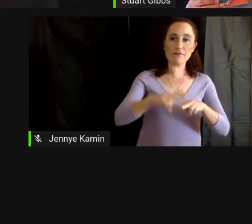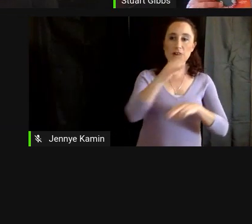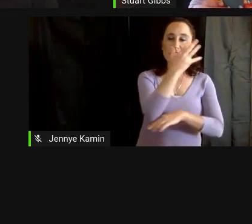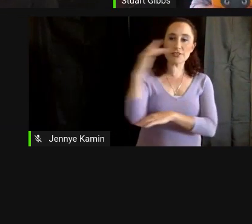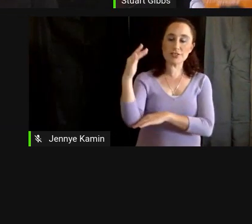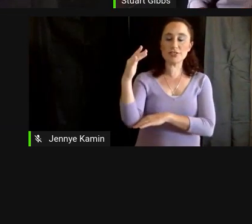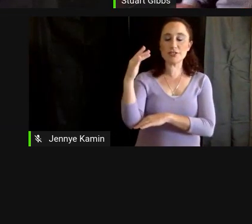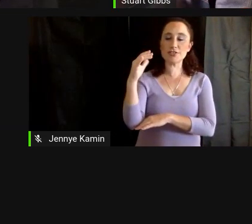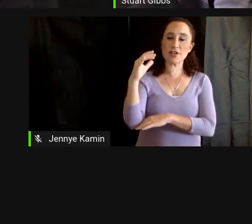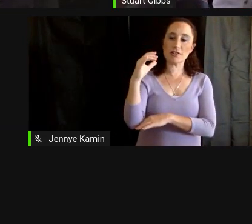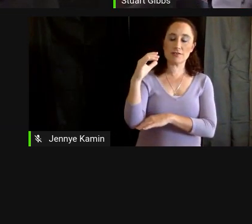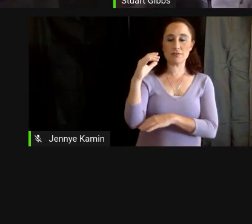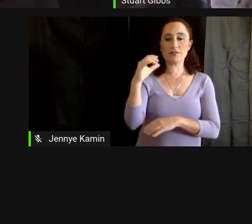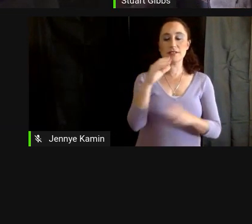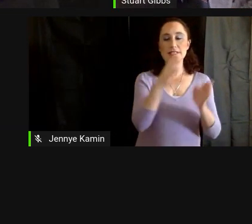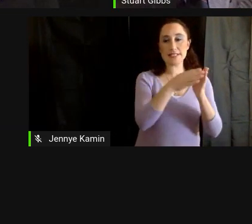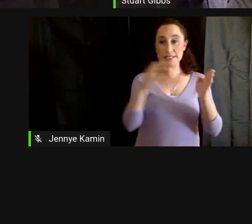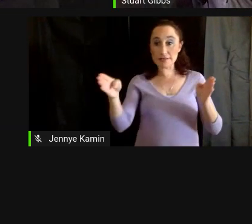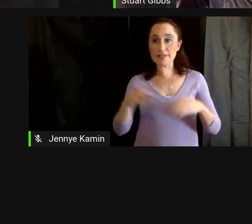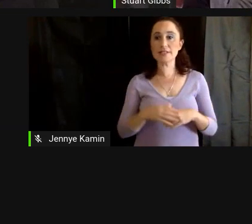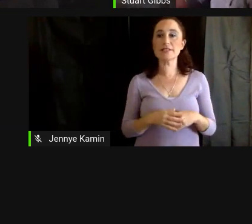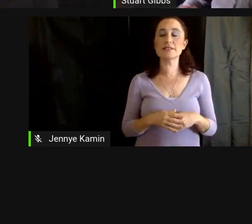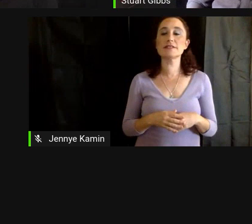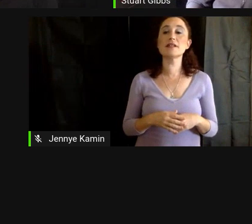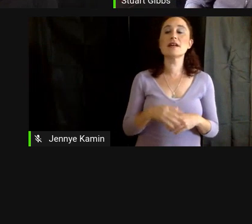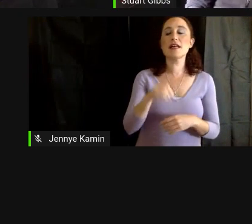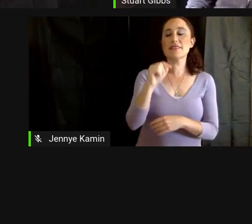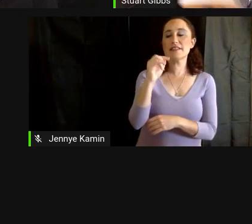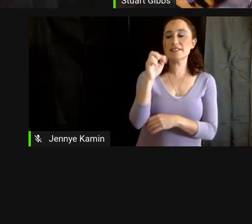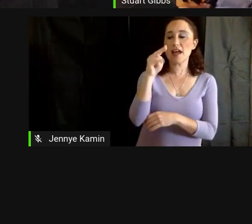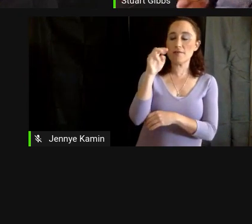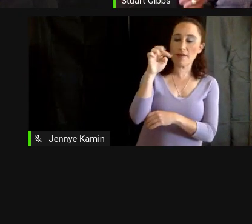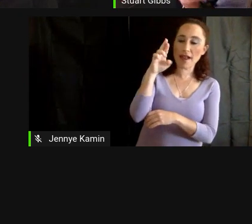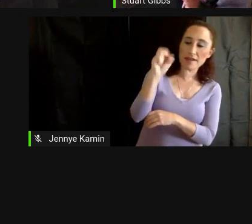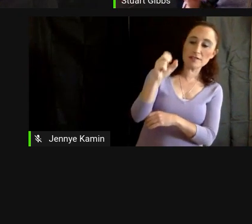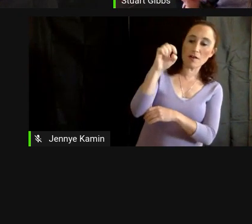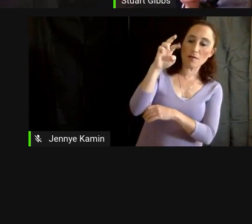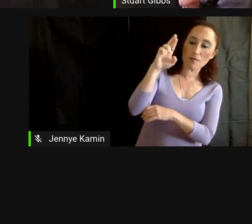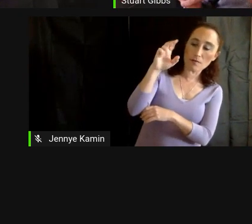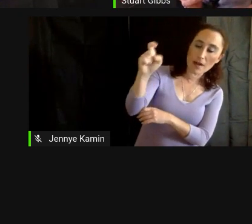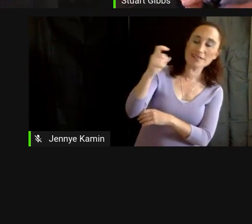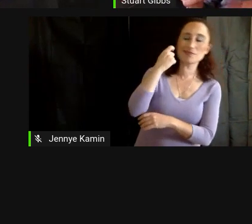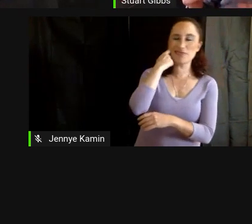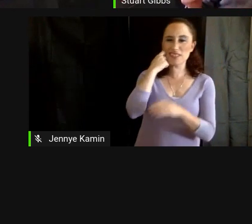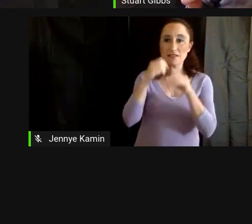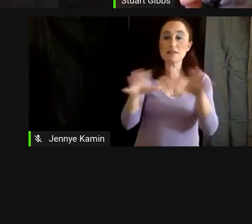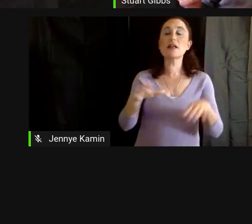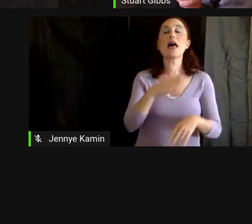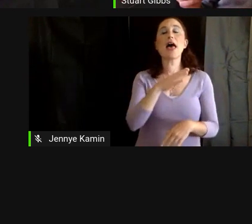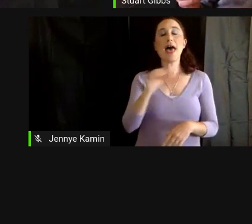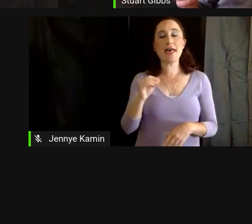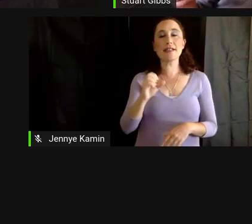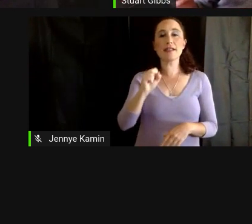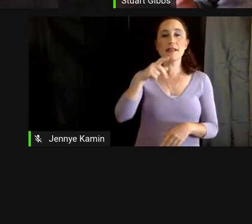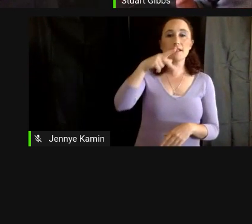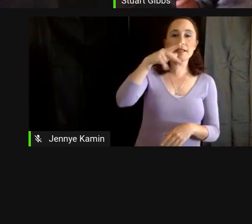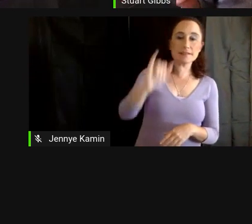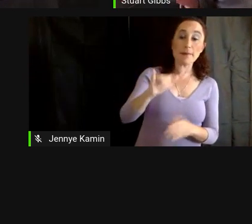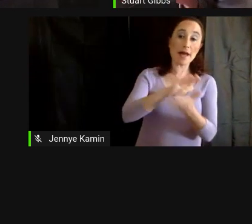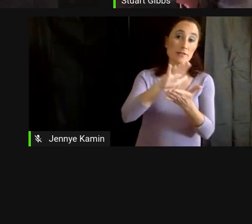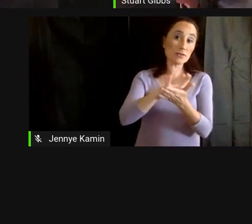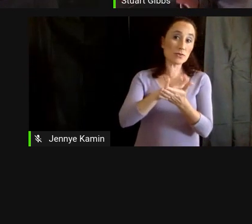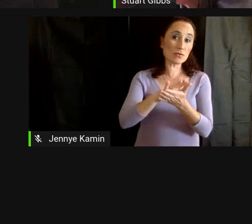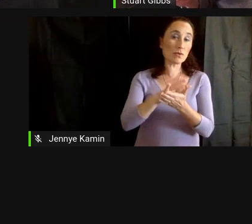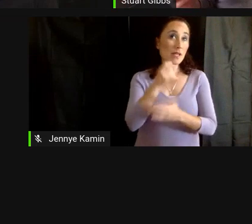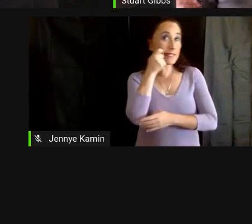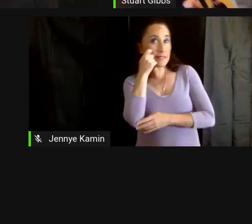out in March. And I also do the Spy School series, which Spy School Revolution will be out